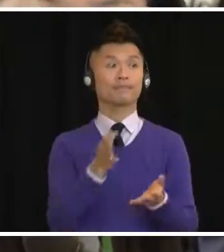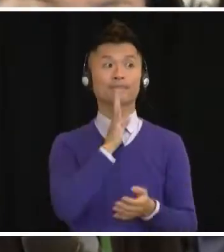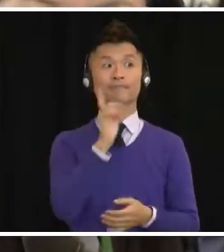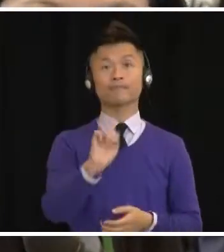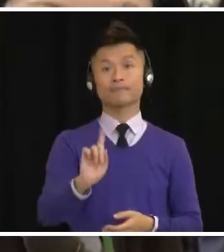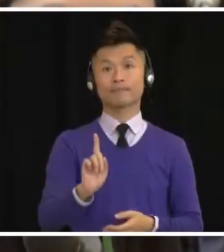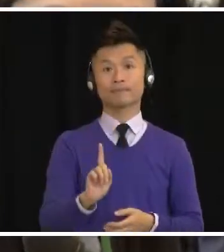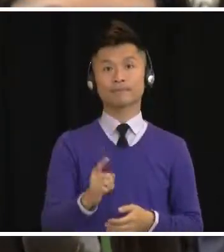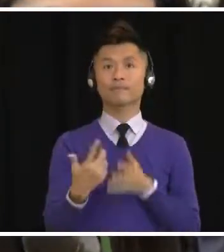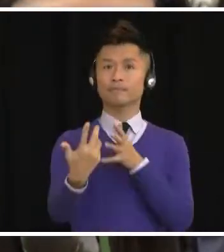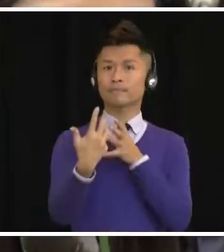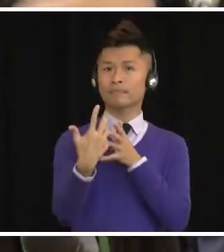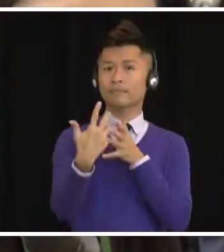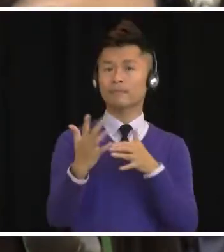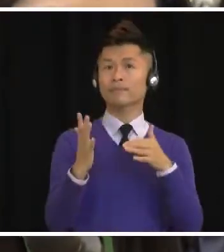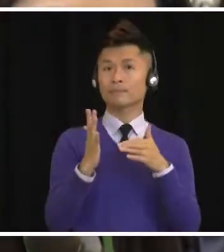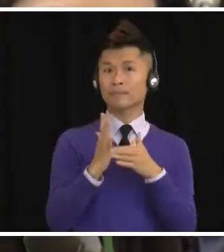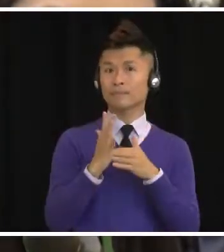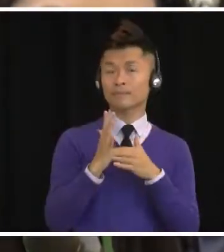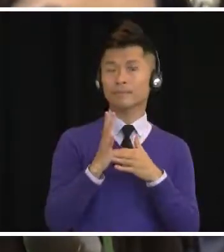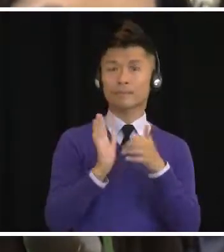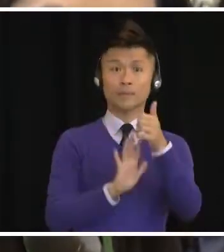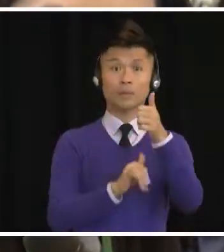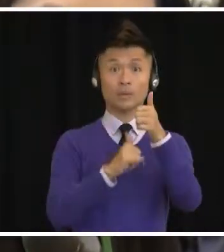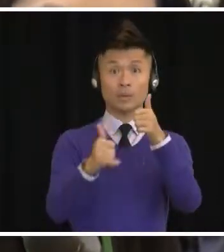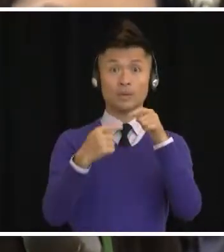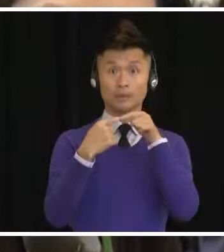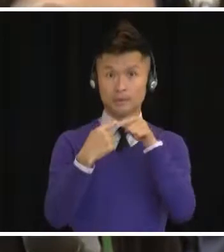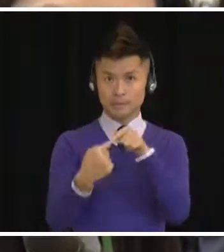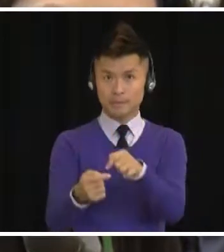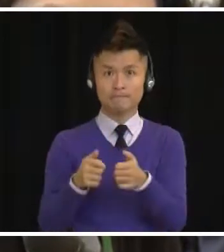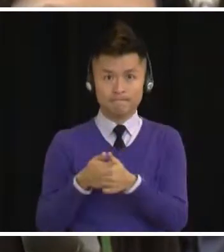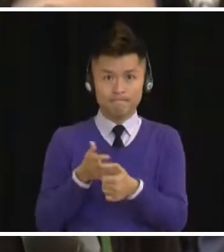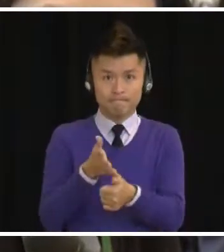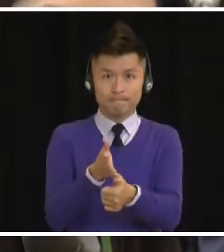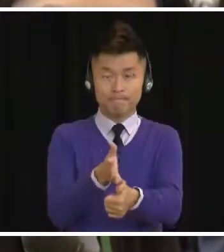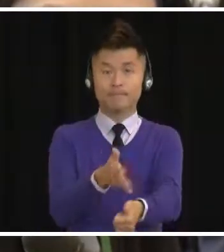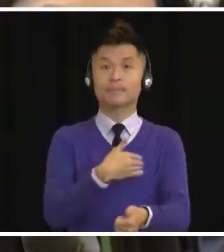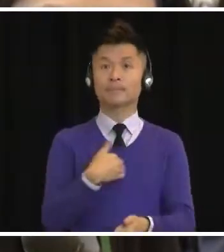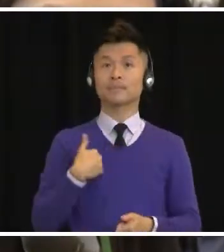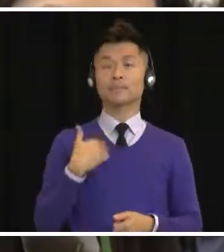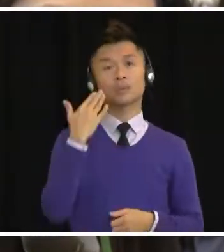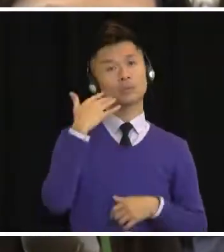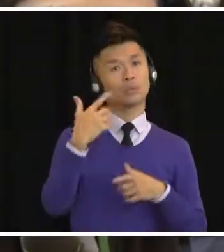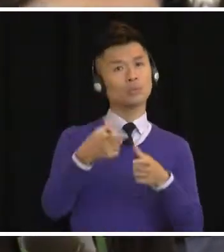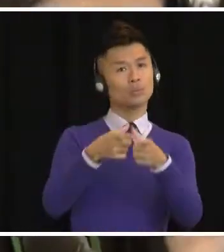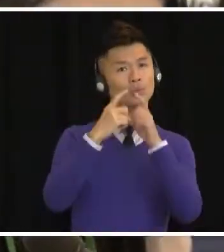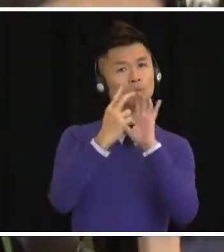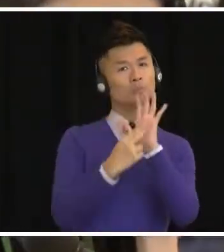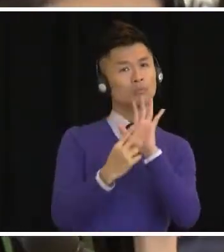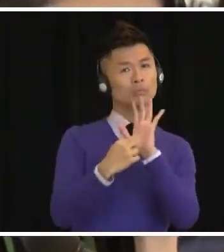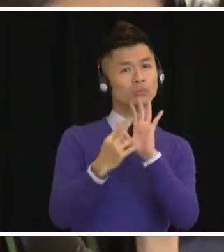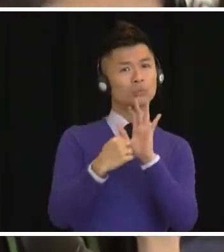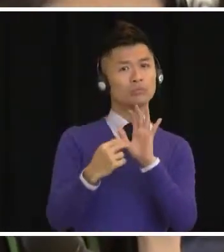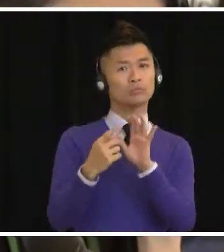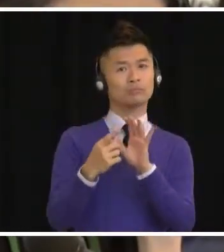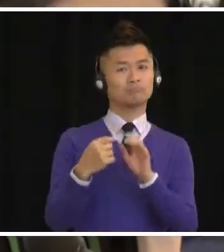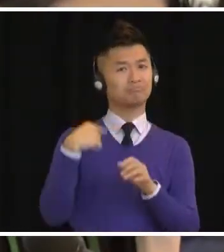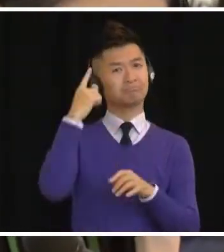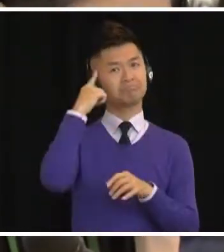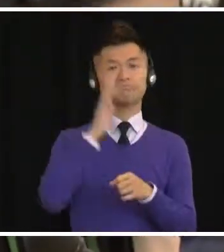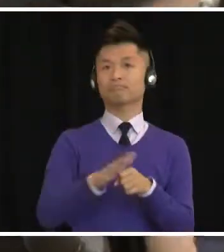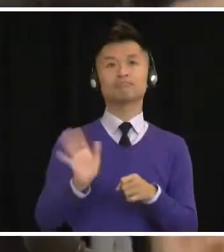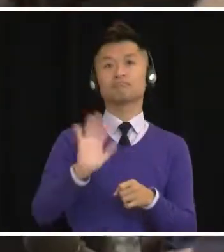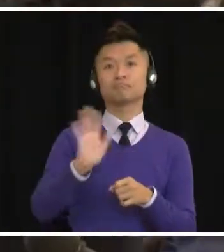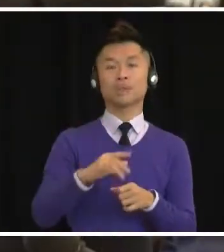focus on chapter 1. We'll probably have 15 minutes for chapter 1, and following our answers, the committee members may